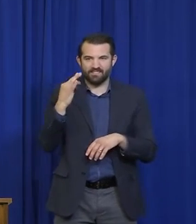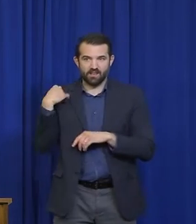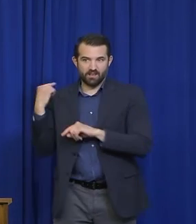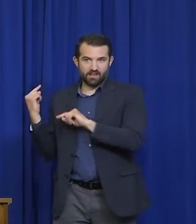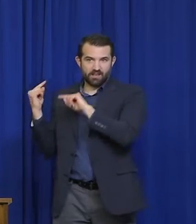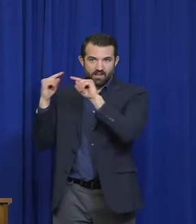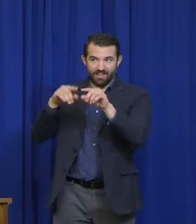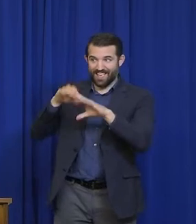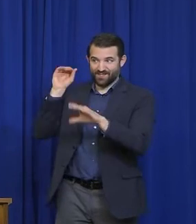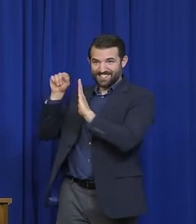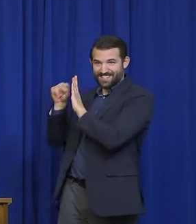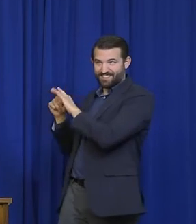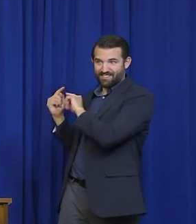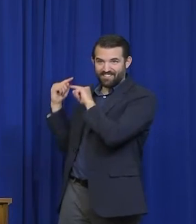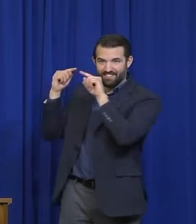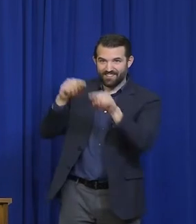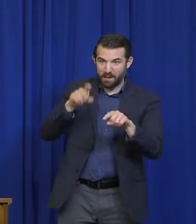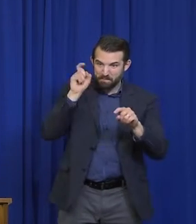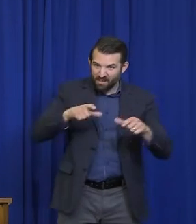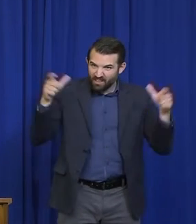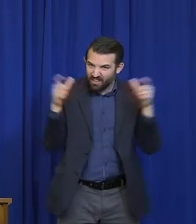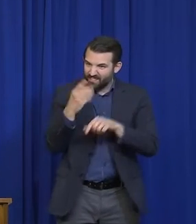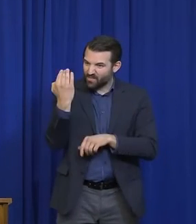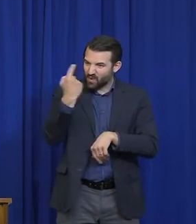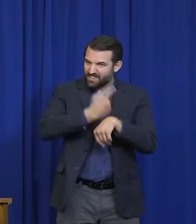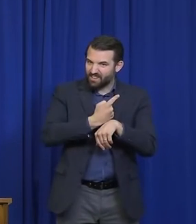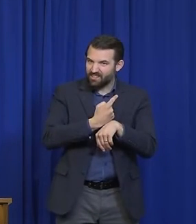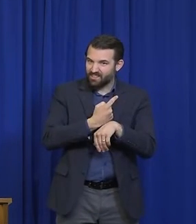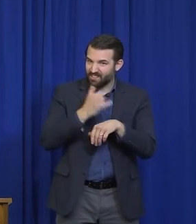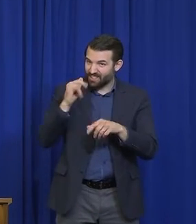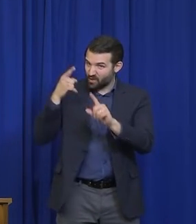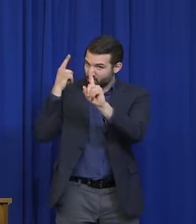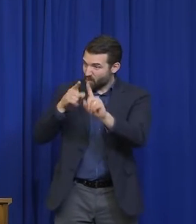it's going to put a crimp in their vacation. I think that was the gist of your question.